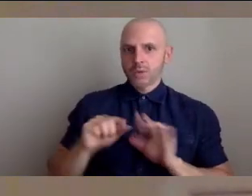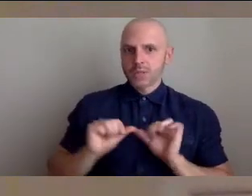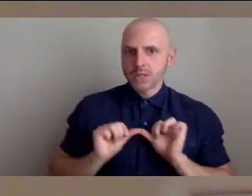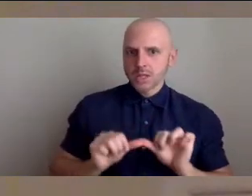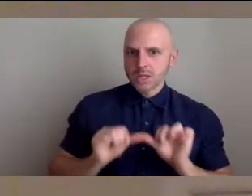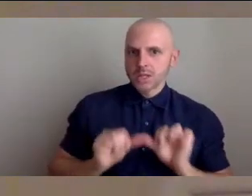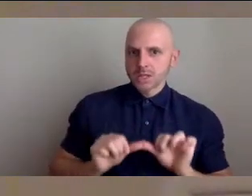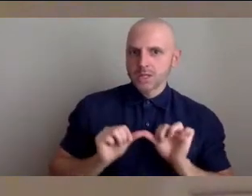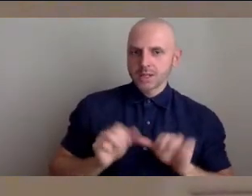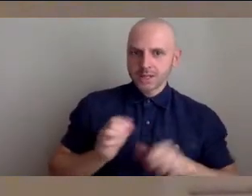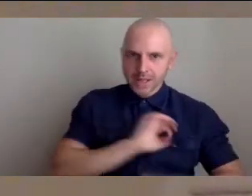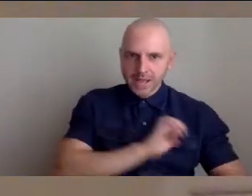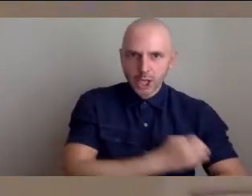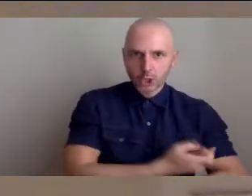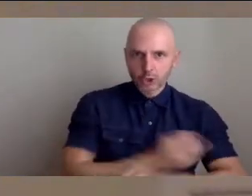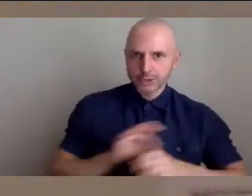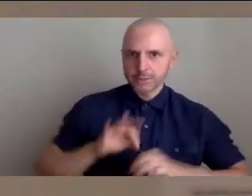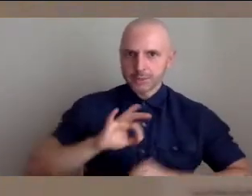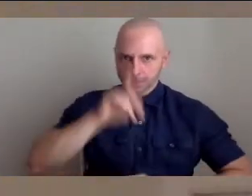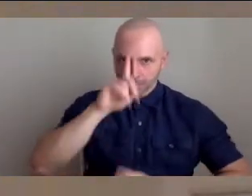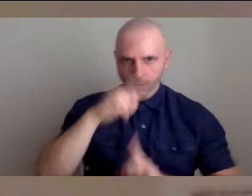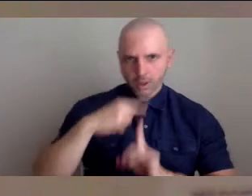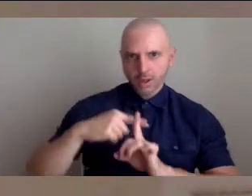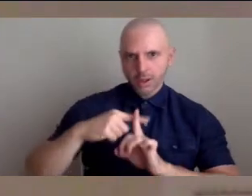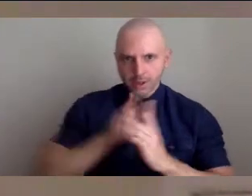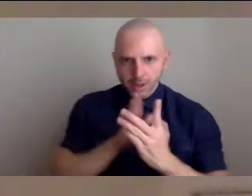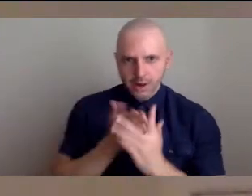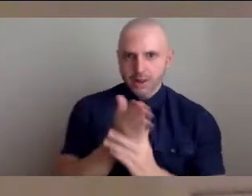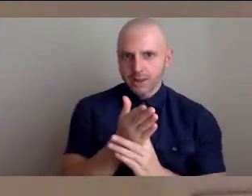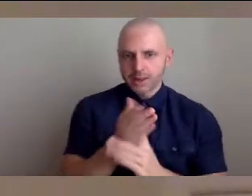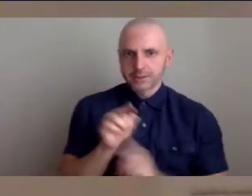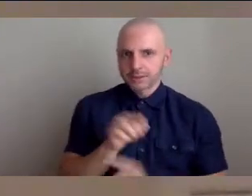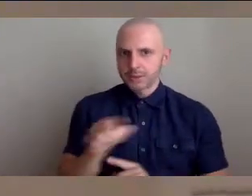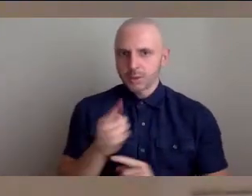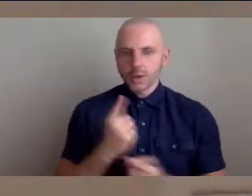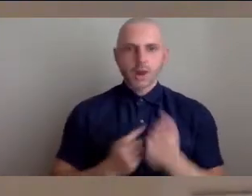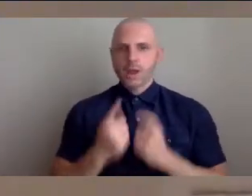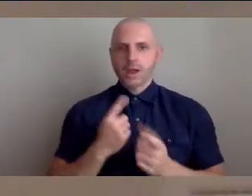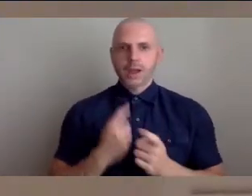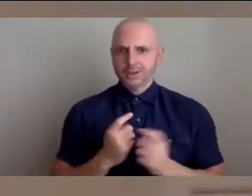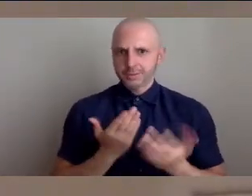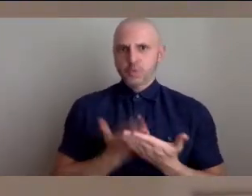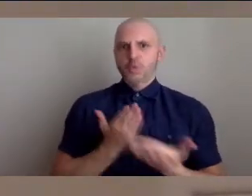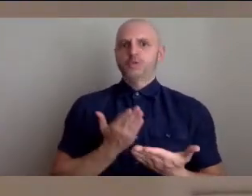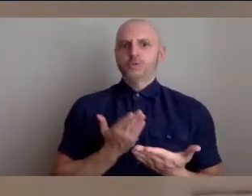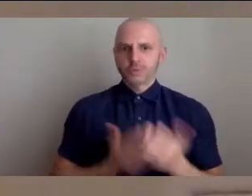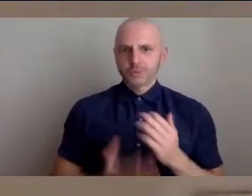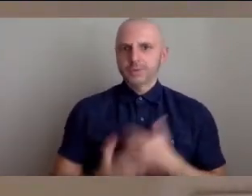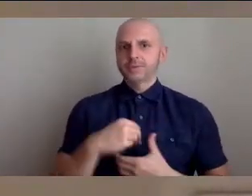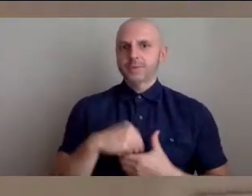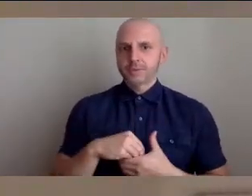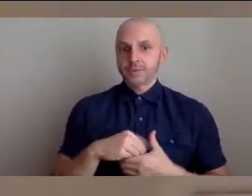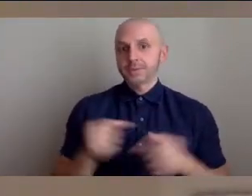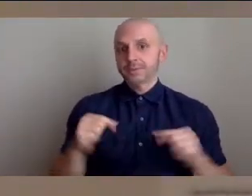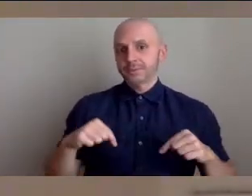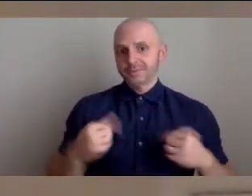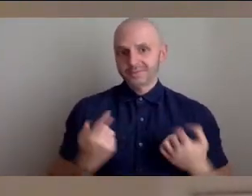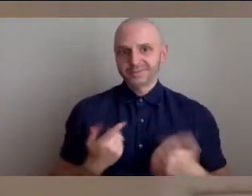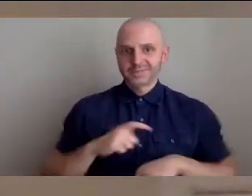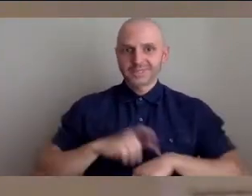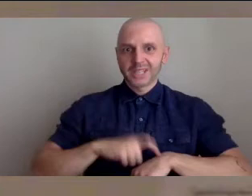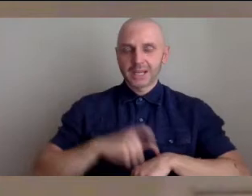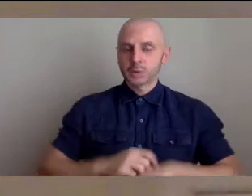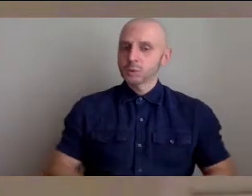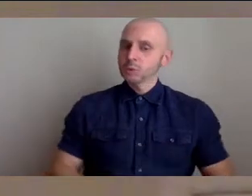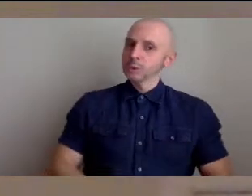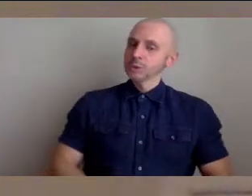and will continue to respond with optimism and resilience. I mean, times are tough, but together we're making it